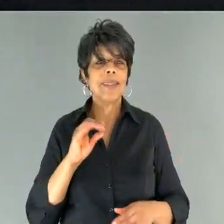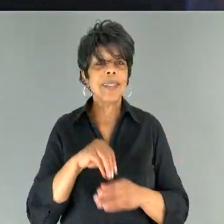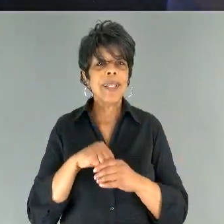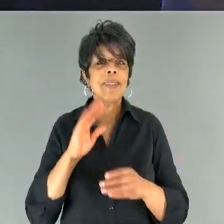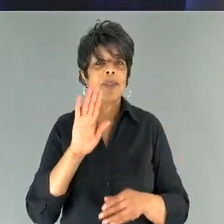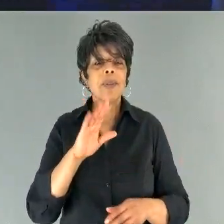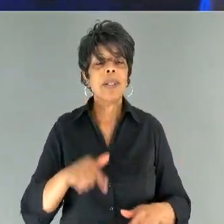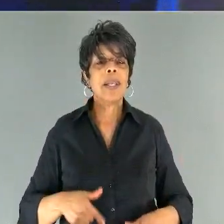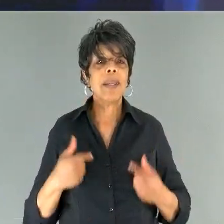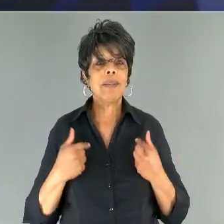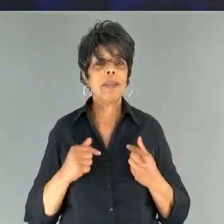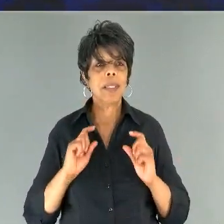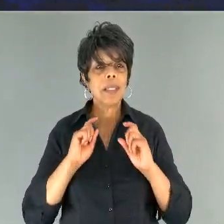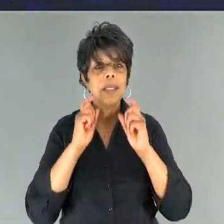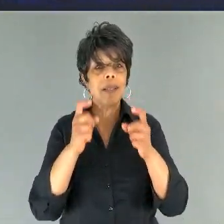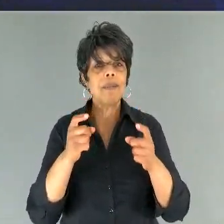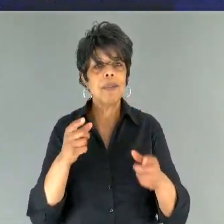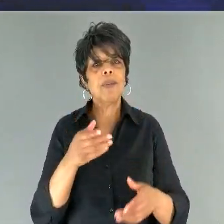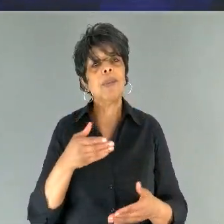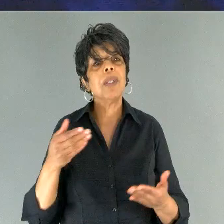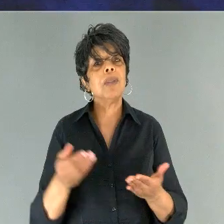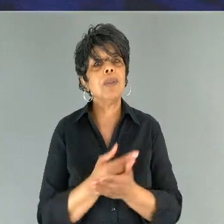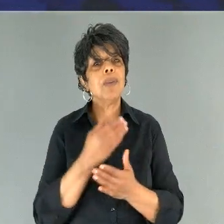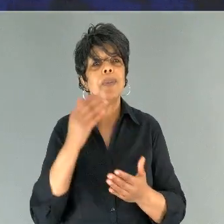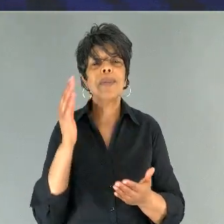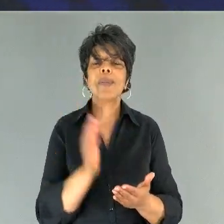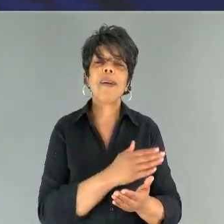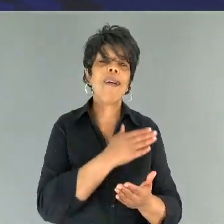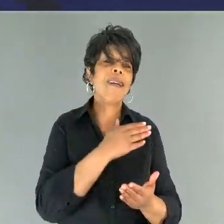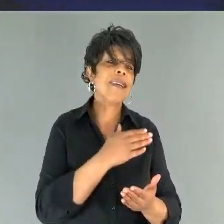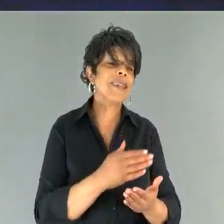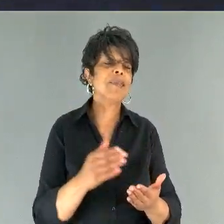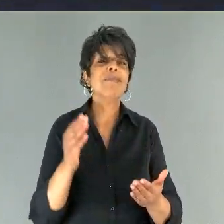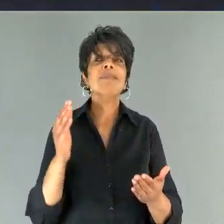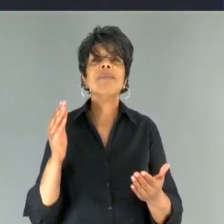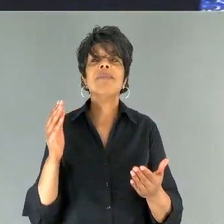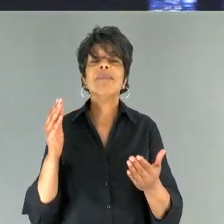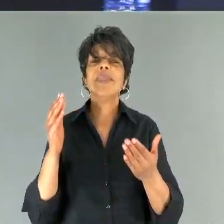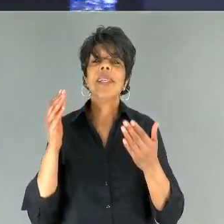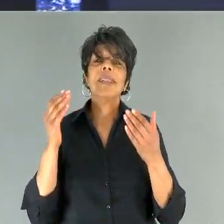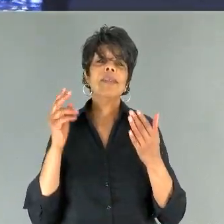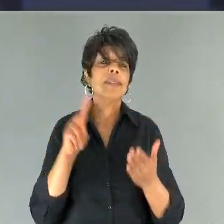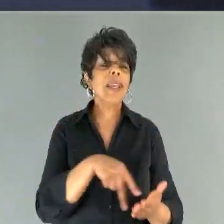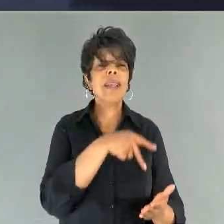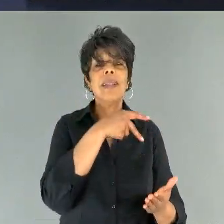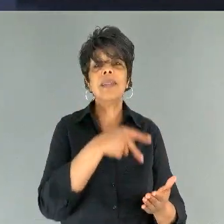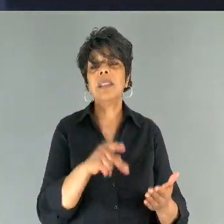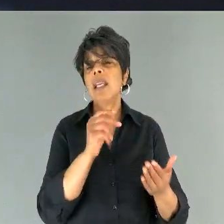song and a new dance and a new freedom.